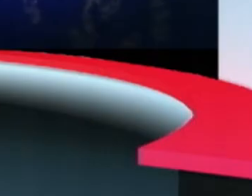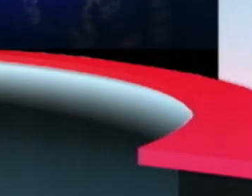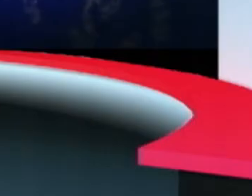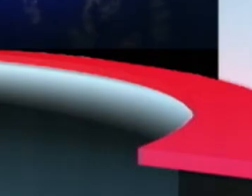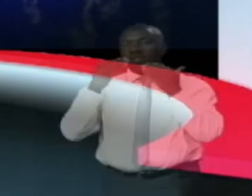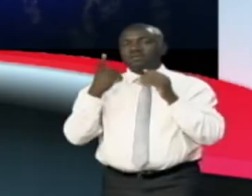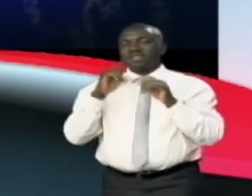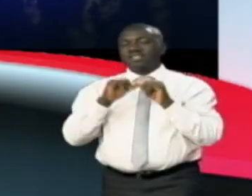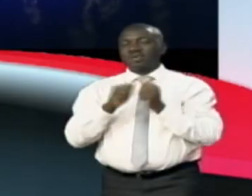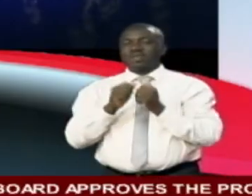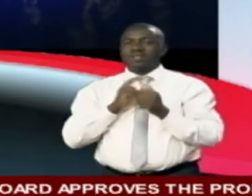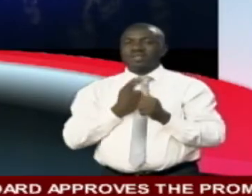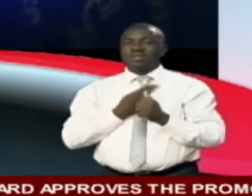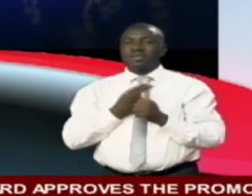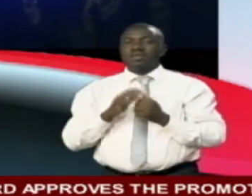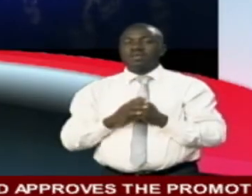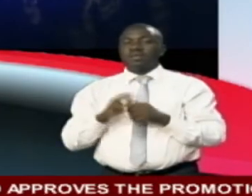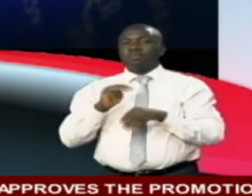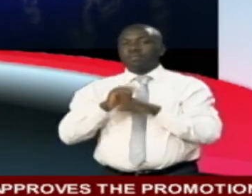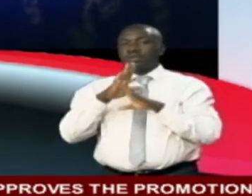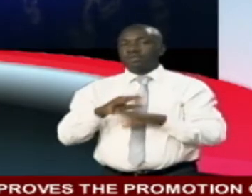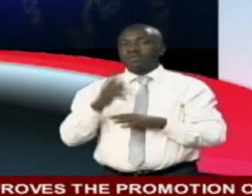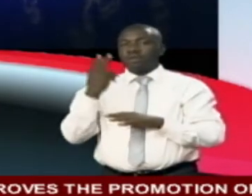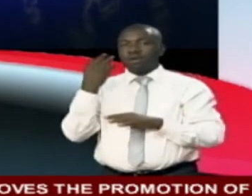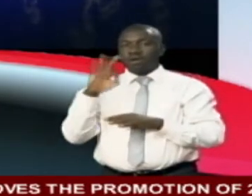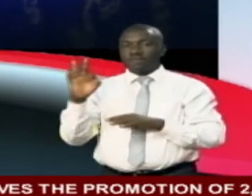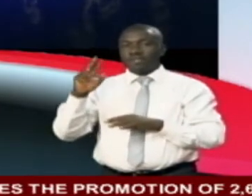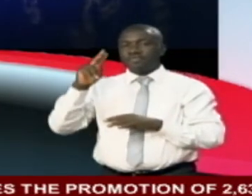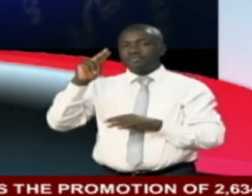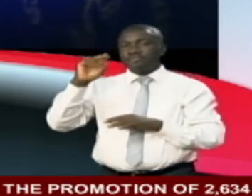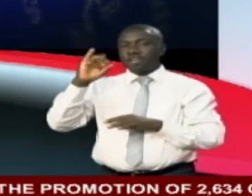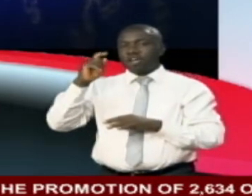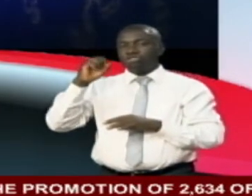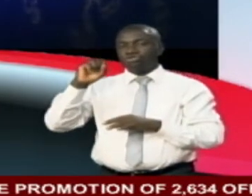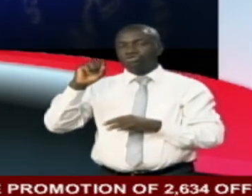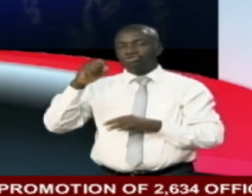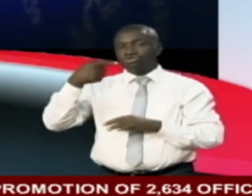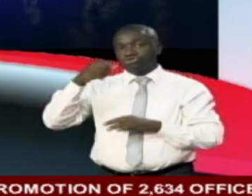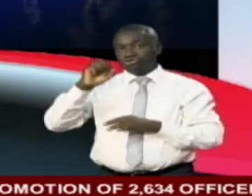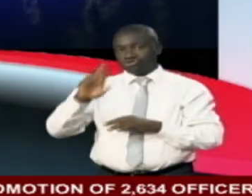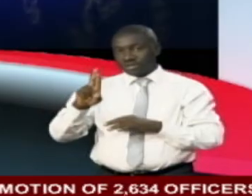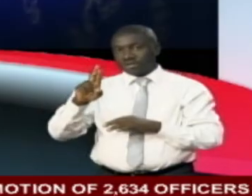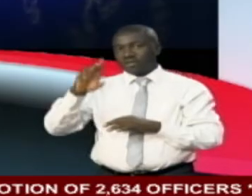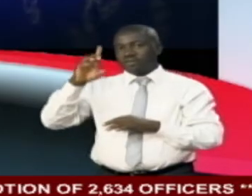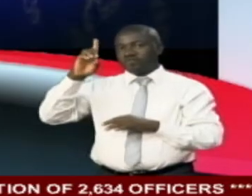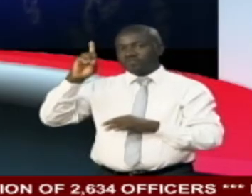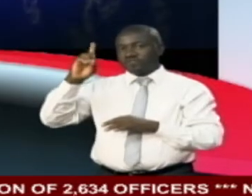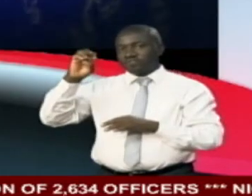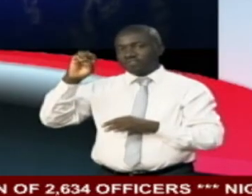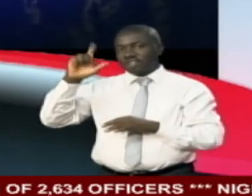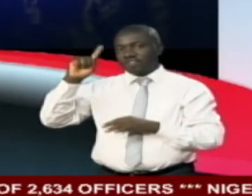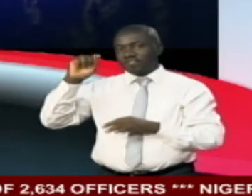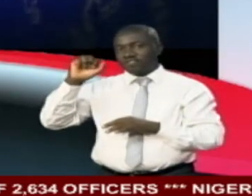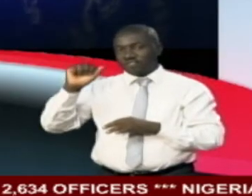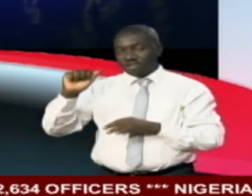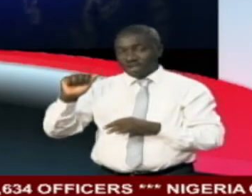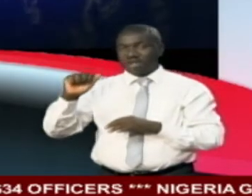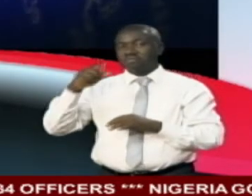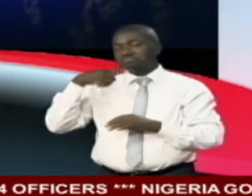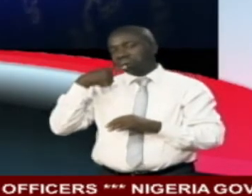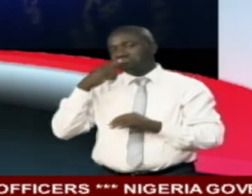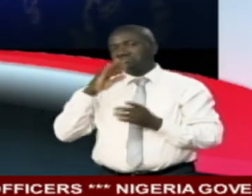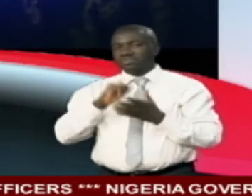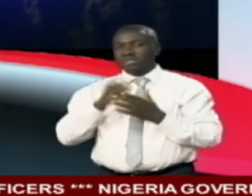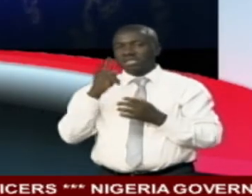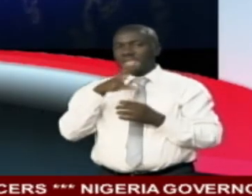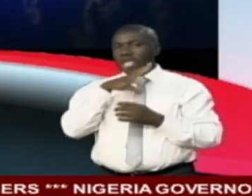Thanks for staying with us. The Minister of Niger Delta Affairs, Godswill Akpabio, writes House of Representatives, explaining that he was quoted out